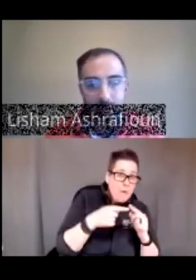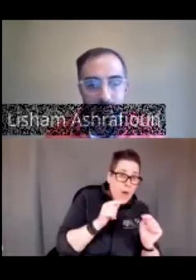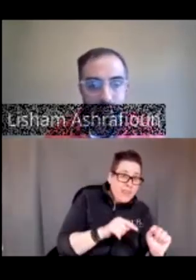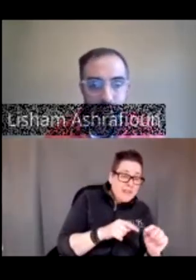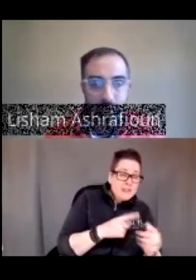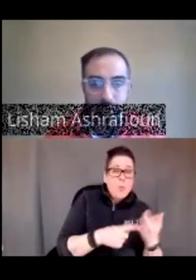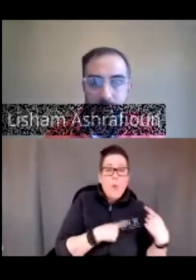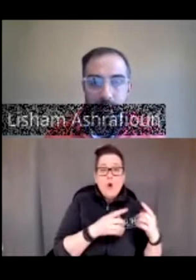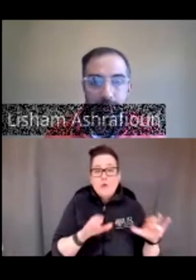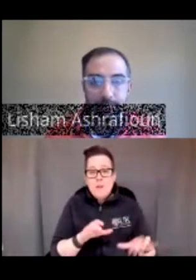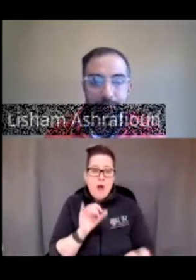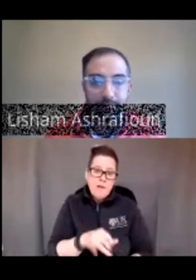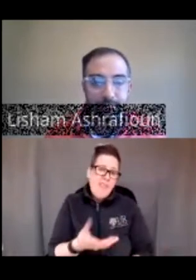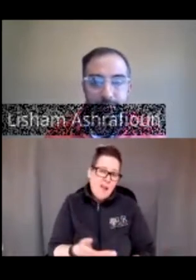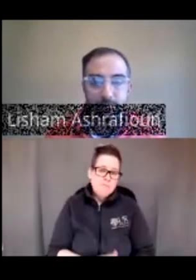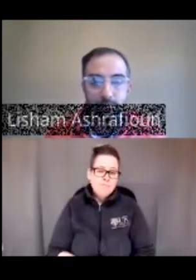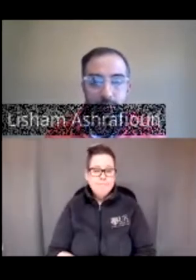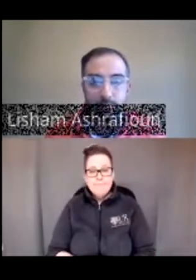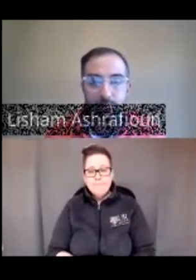past, different things like